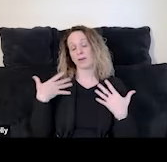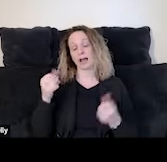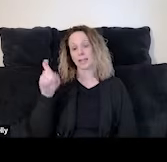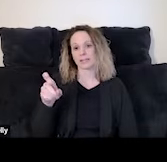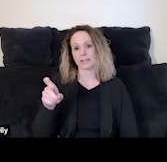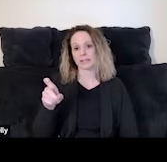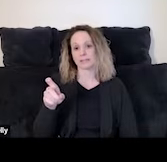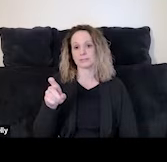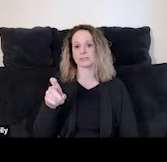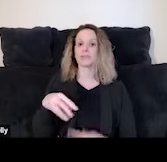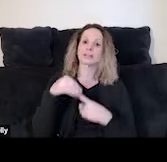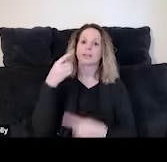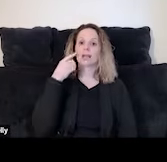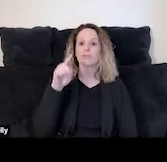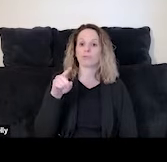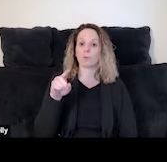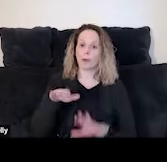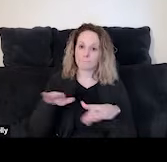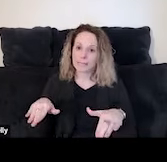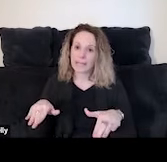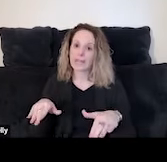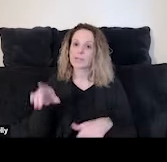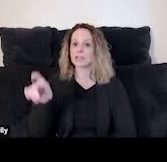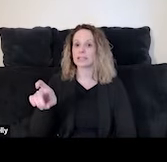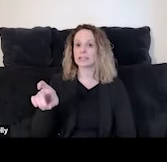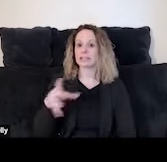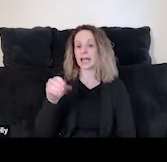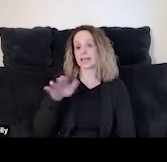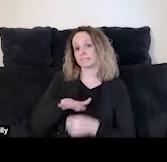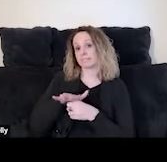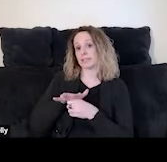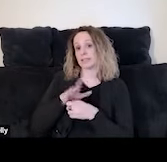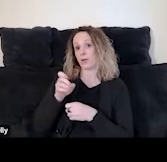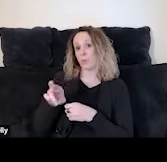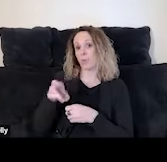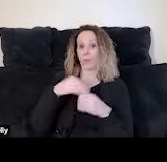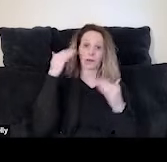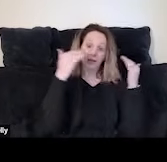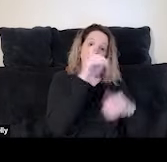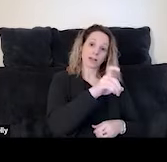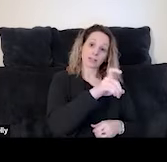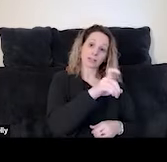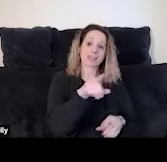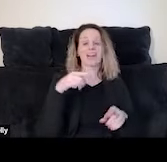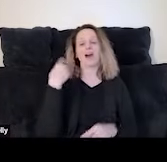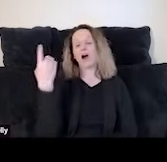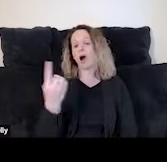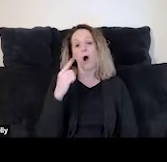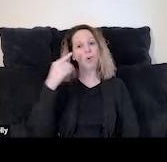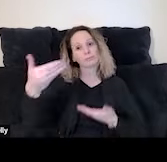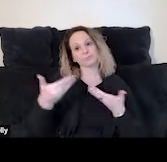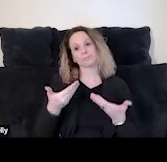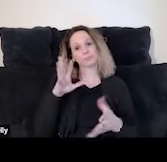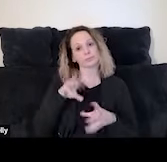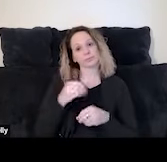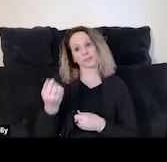to specialize in pediatric needs in that space or in adult needs, and always to be welcoming of family